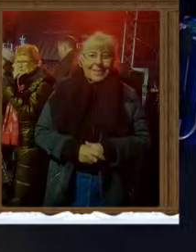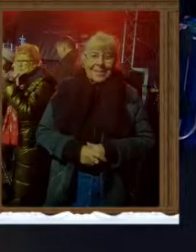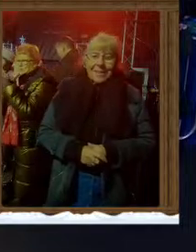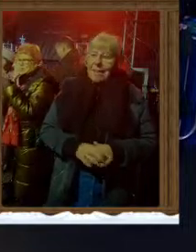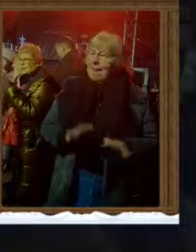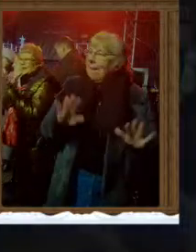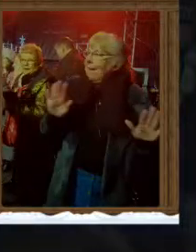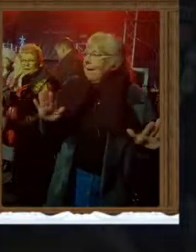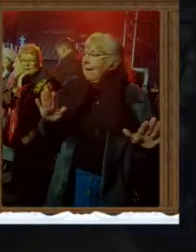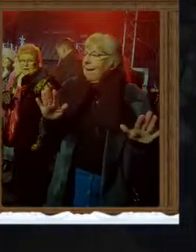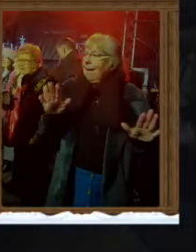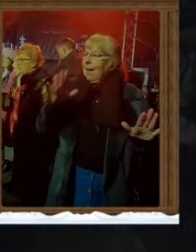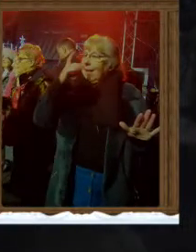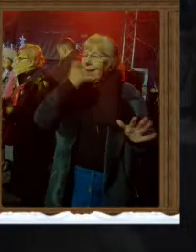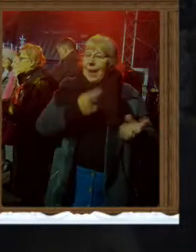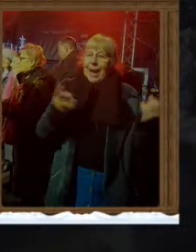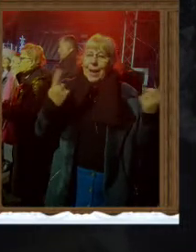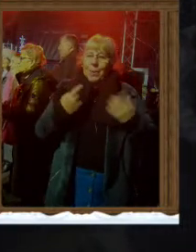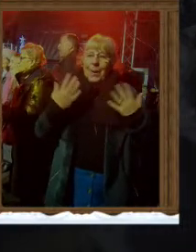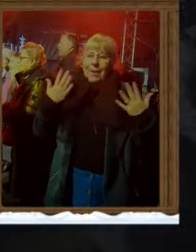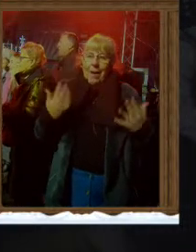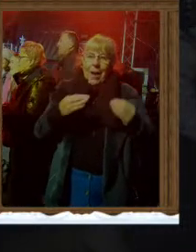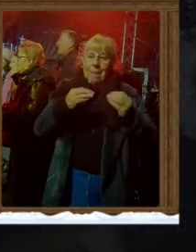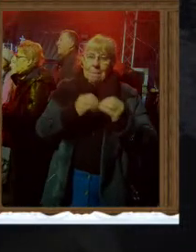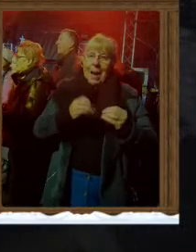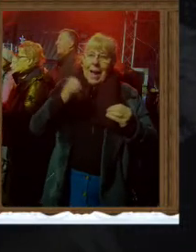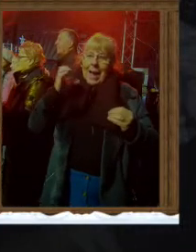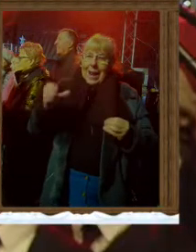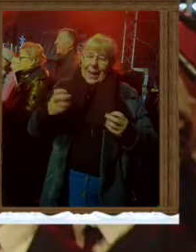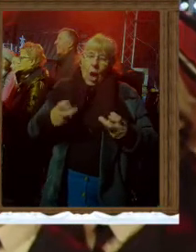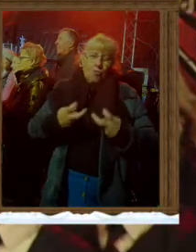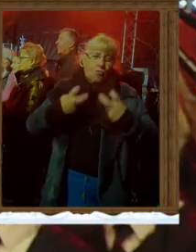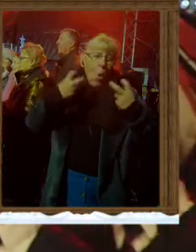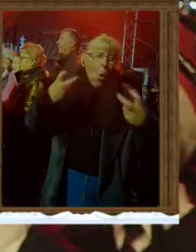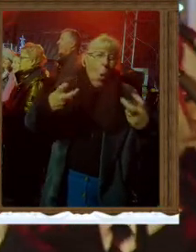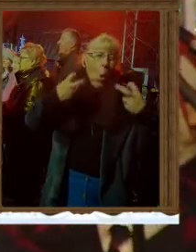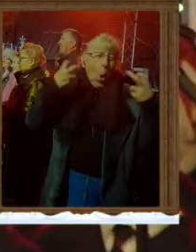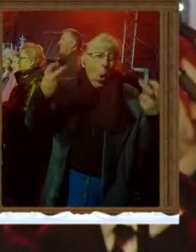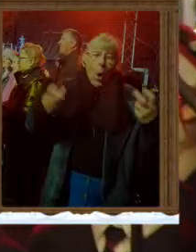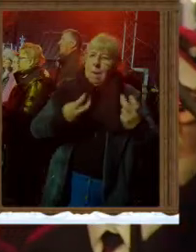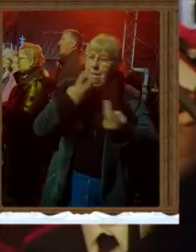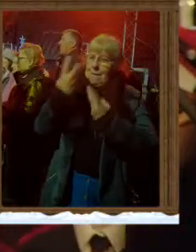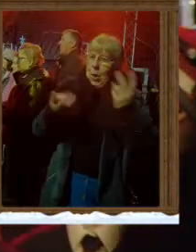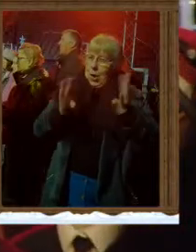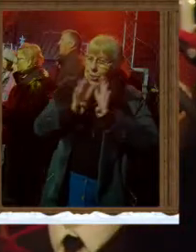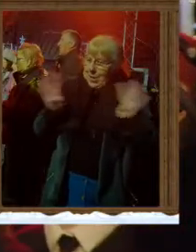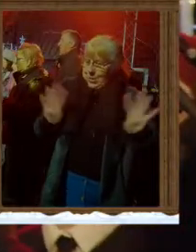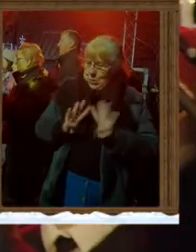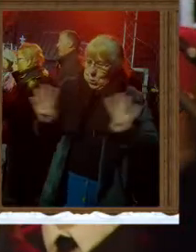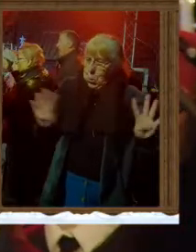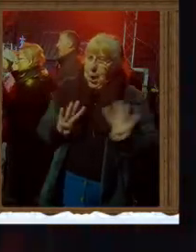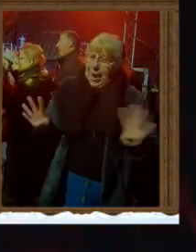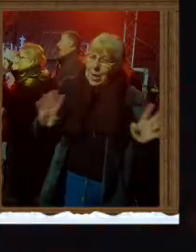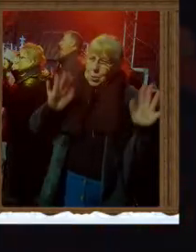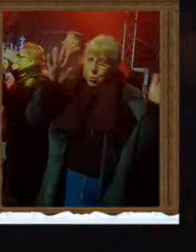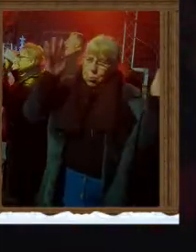Listen, can we have a Ballyclare roar for these choirs? Come on, give them a big cheer